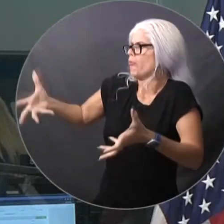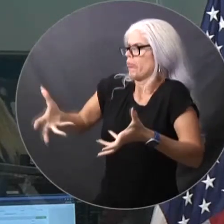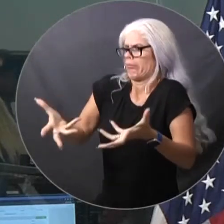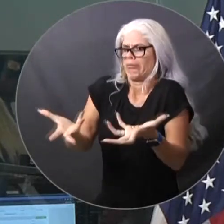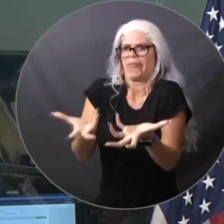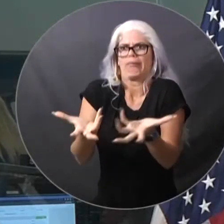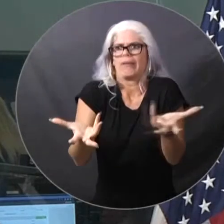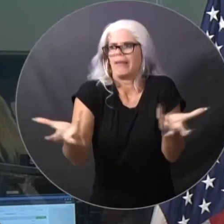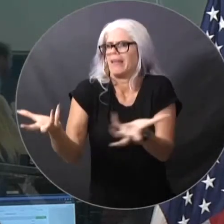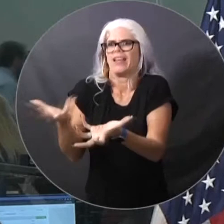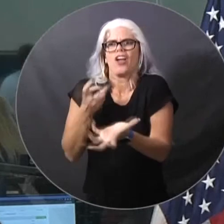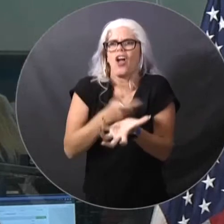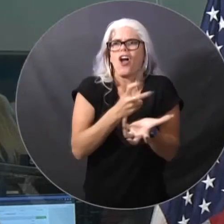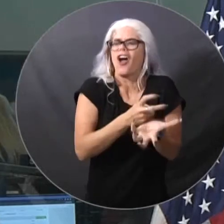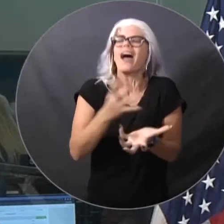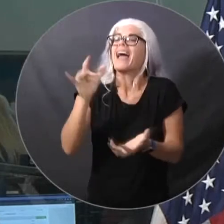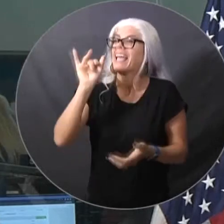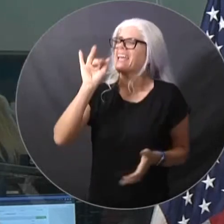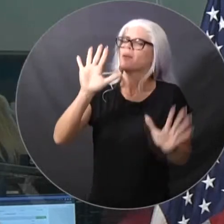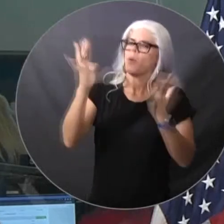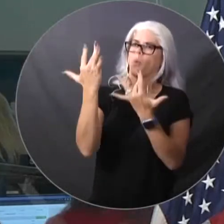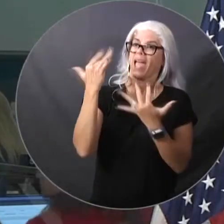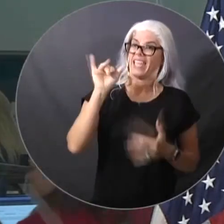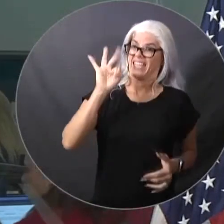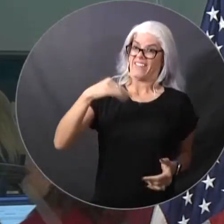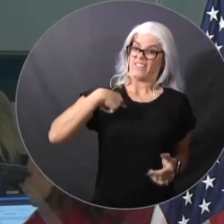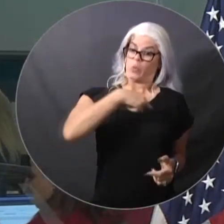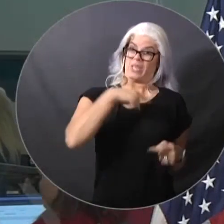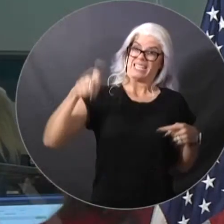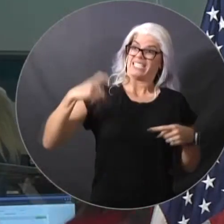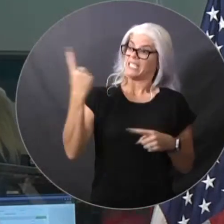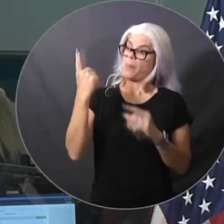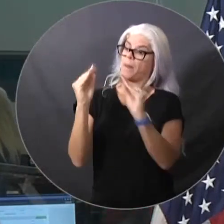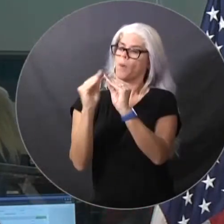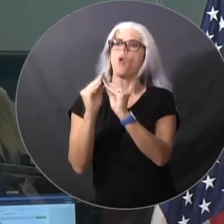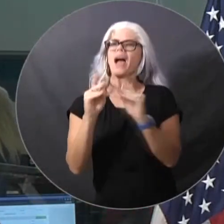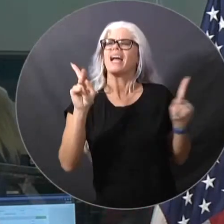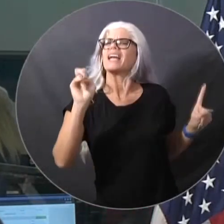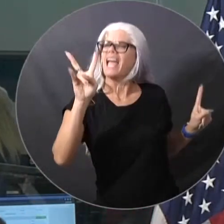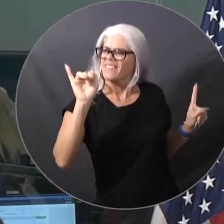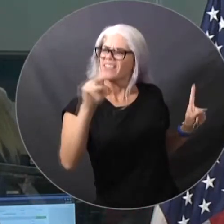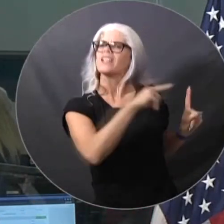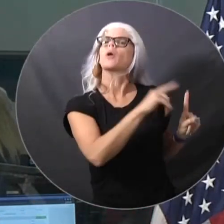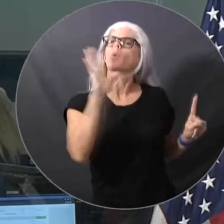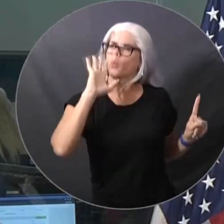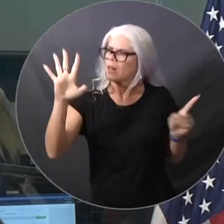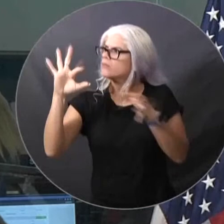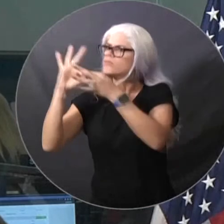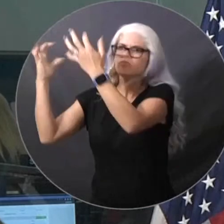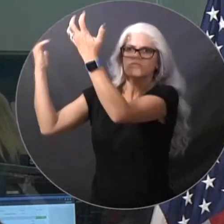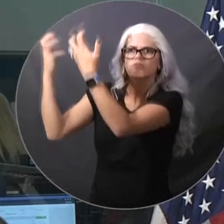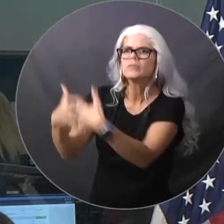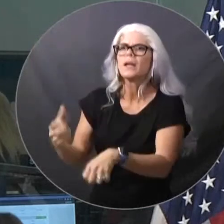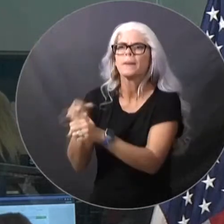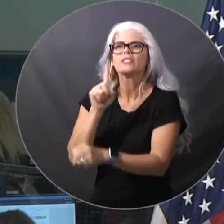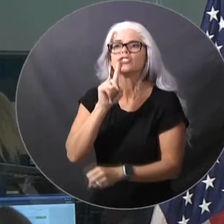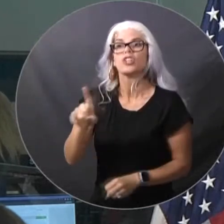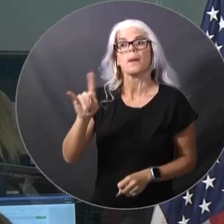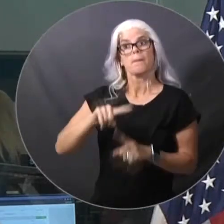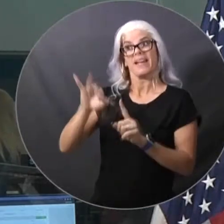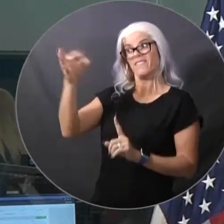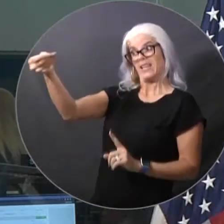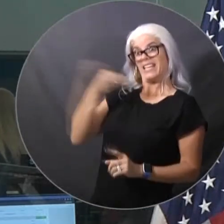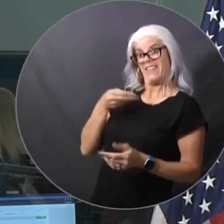stuff, Kevin and his team will work. FEMA, all these other groups can work to provide that. But if you provide money to some